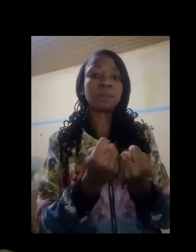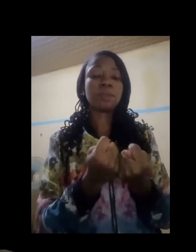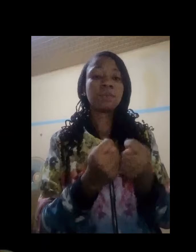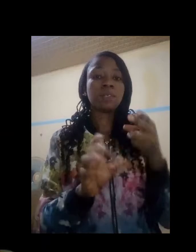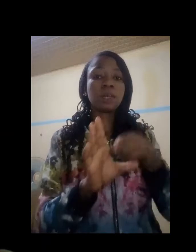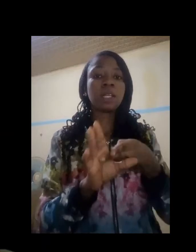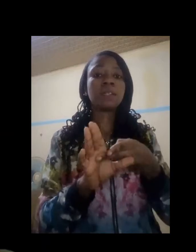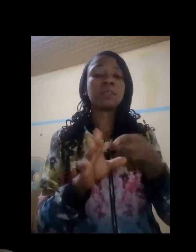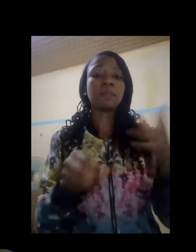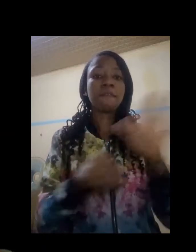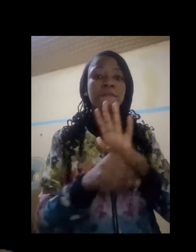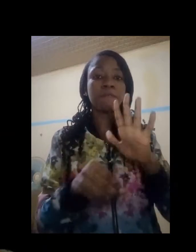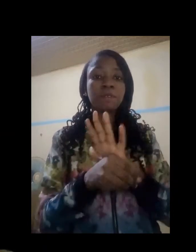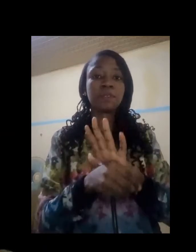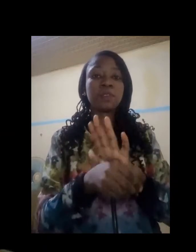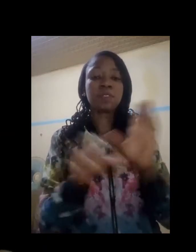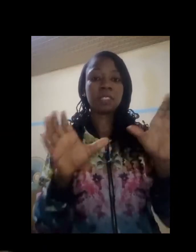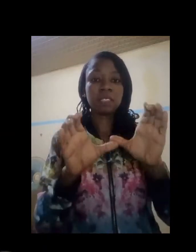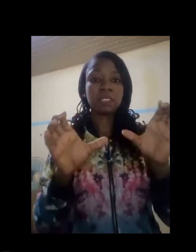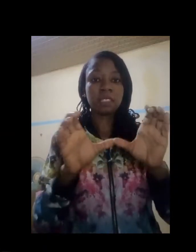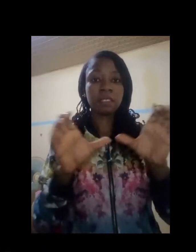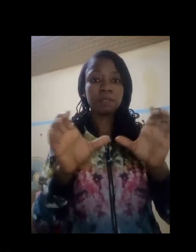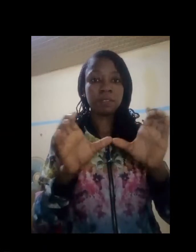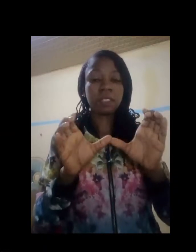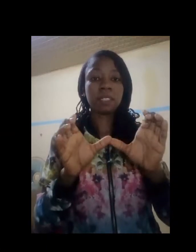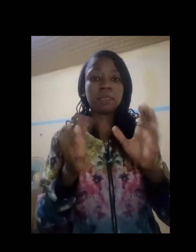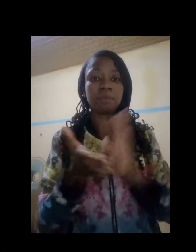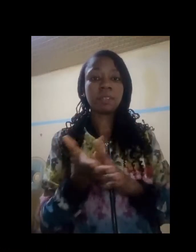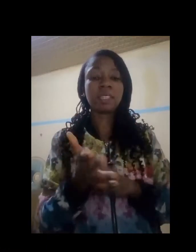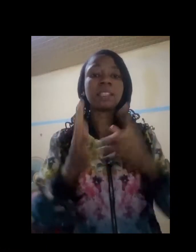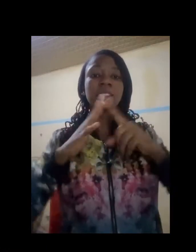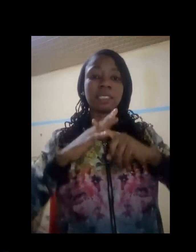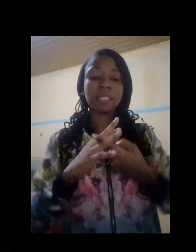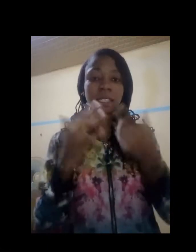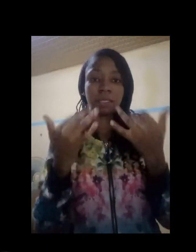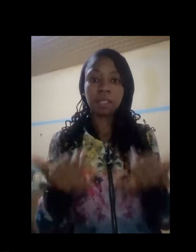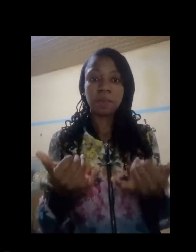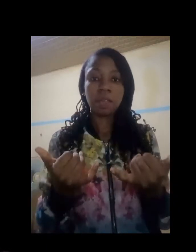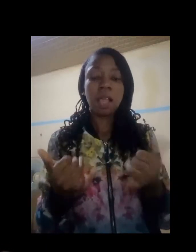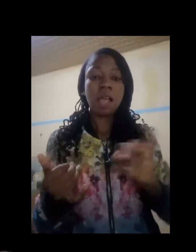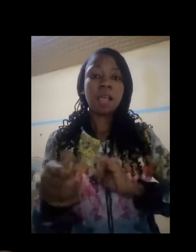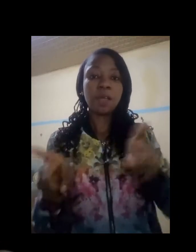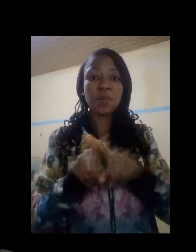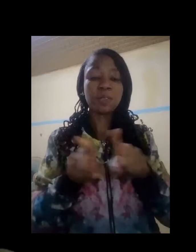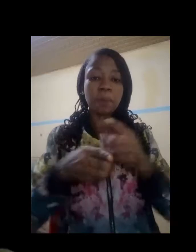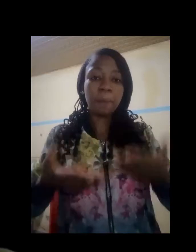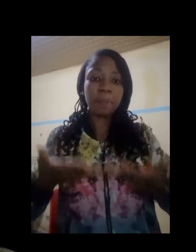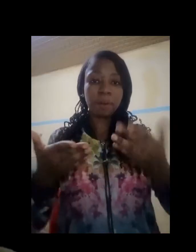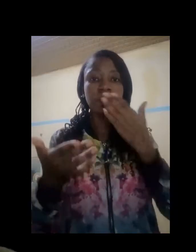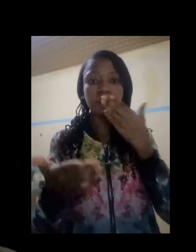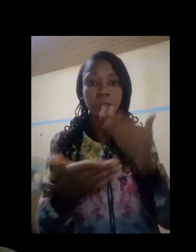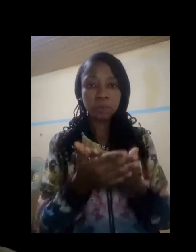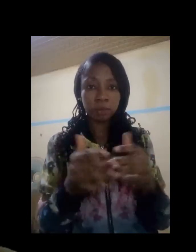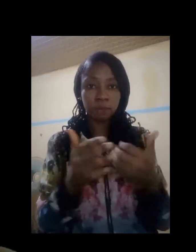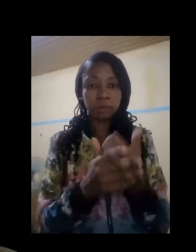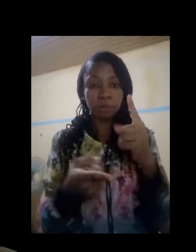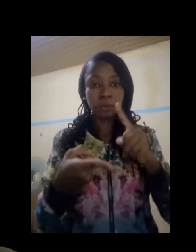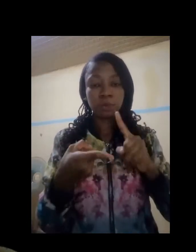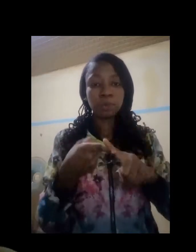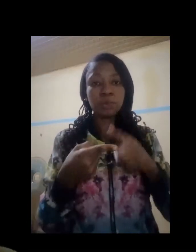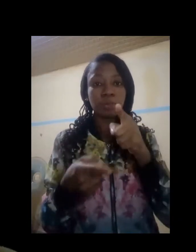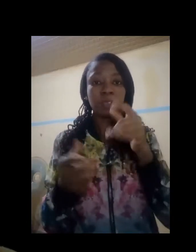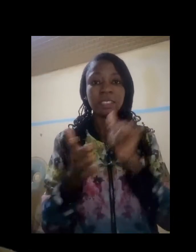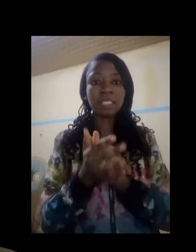full certificate course in NINLAN has started the meeting. And I'm also bringing the good news to you that in